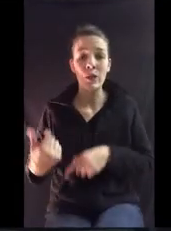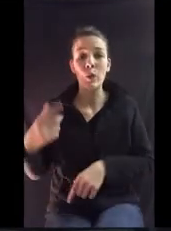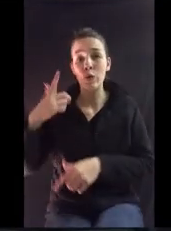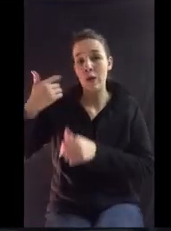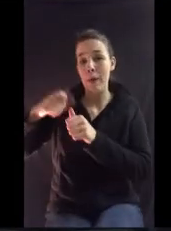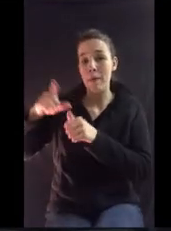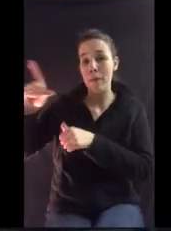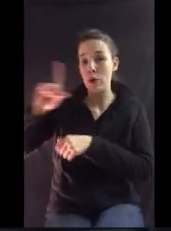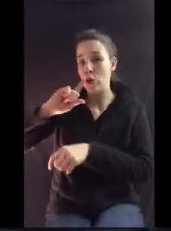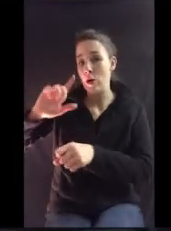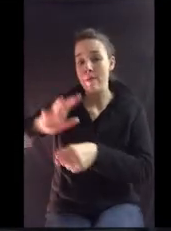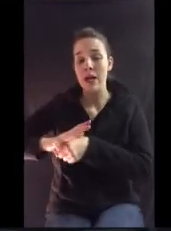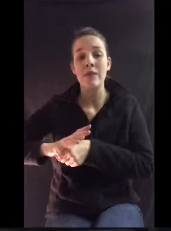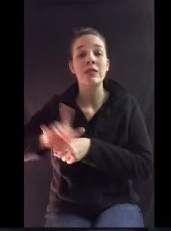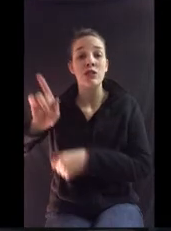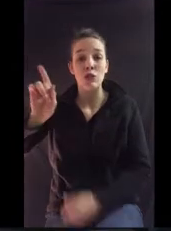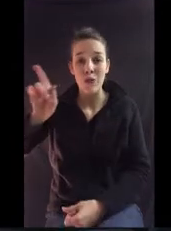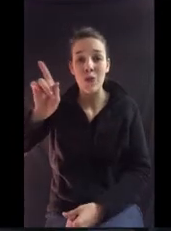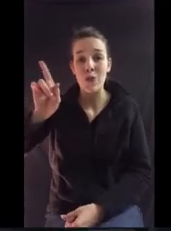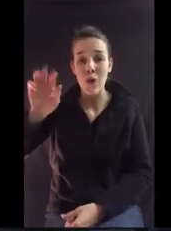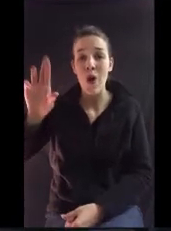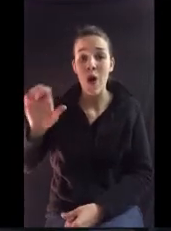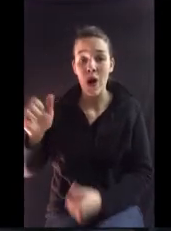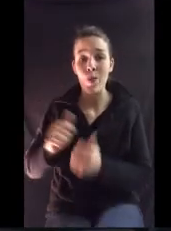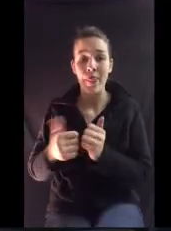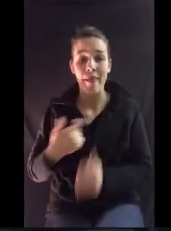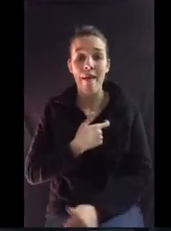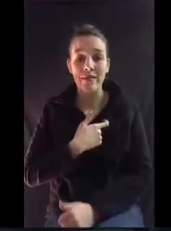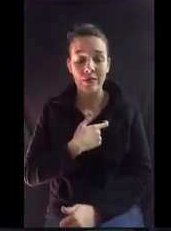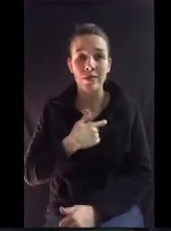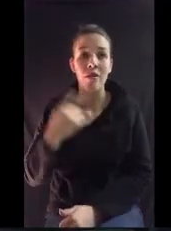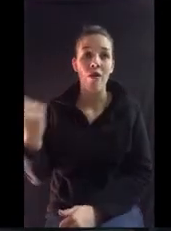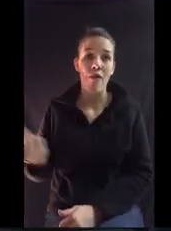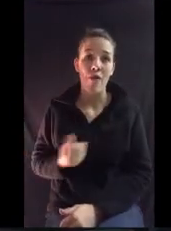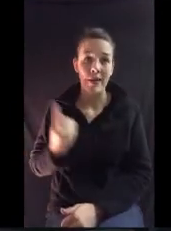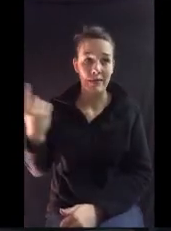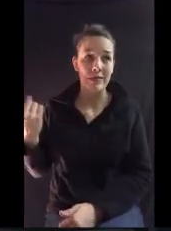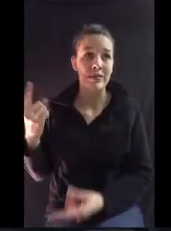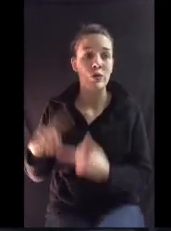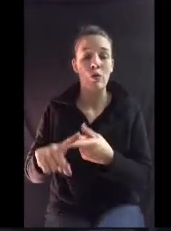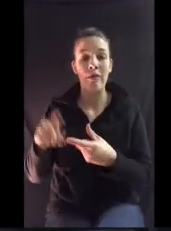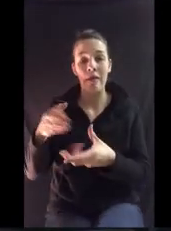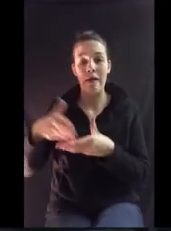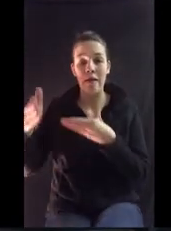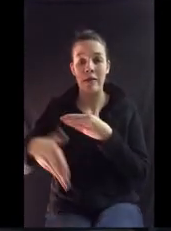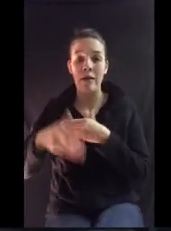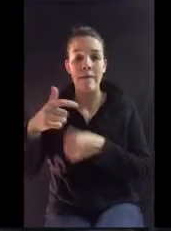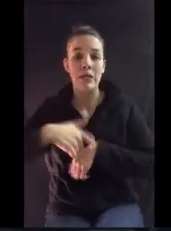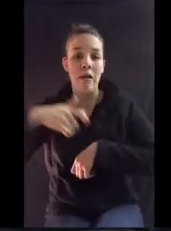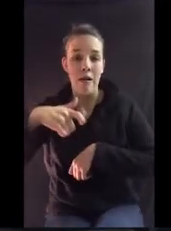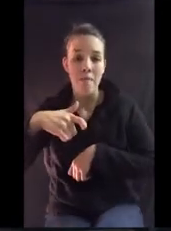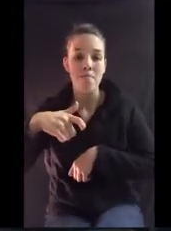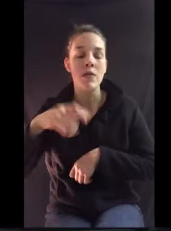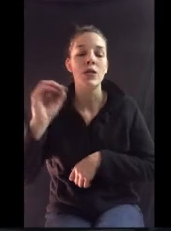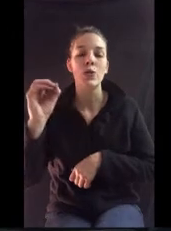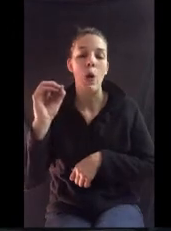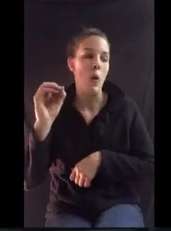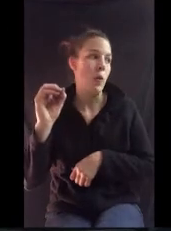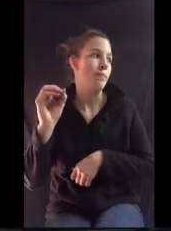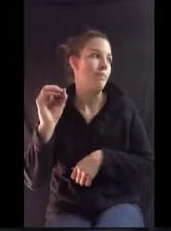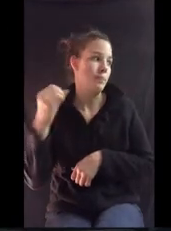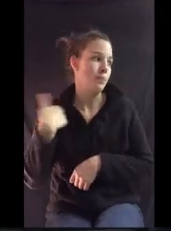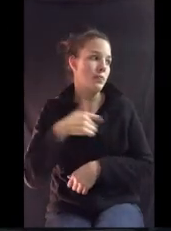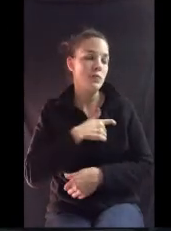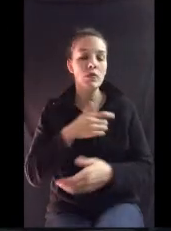the difficulty, that we remember your promise that you are with us always to the end of